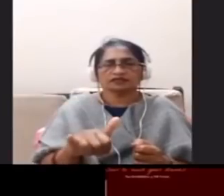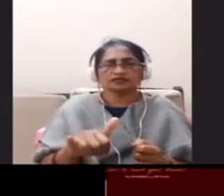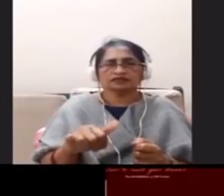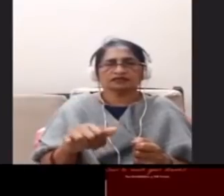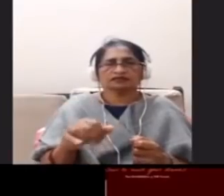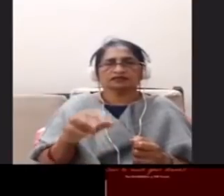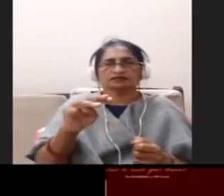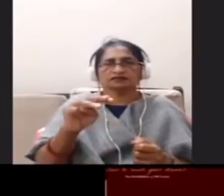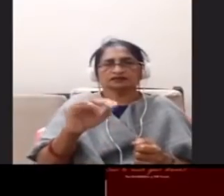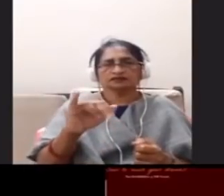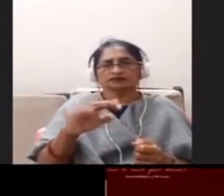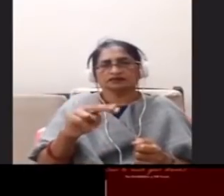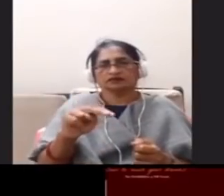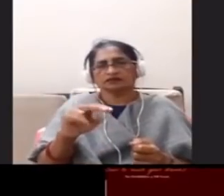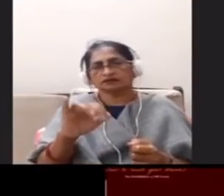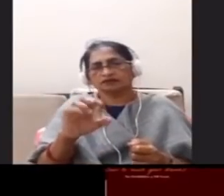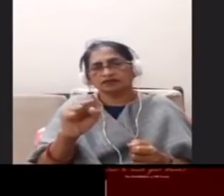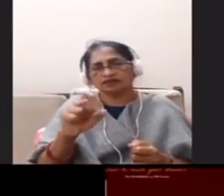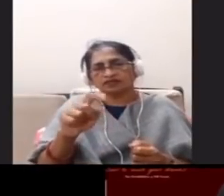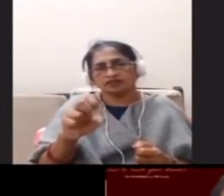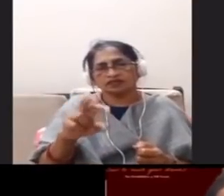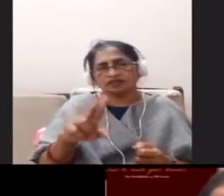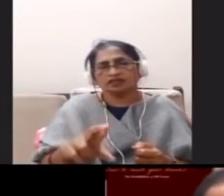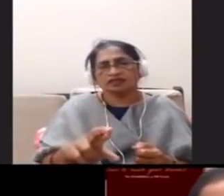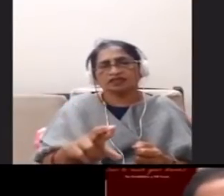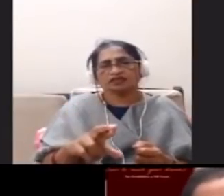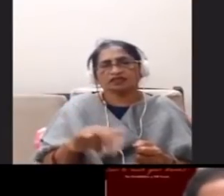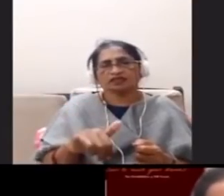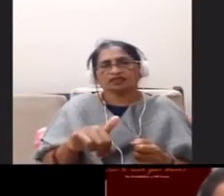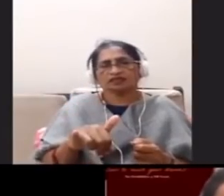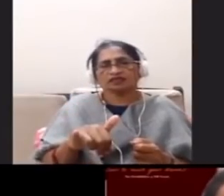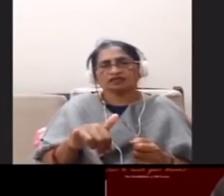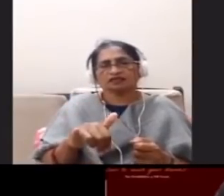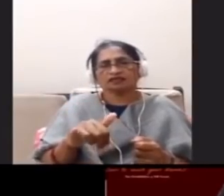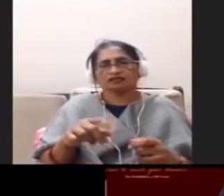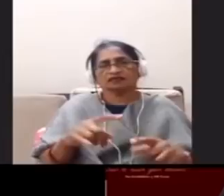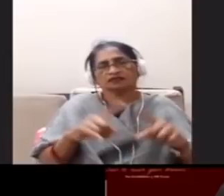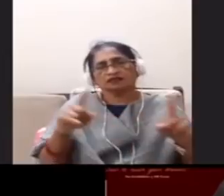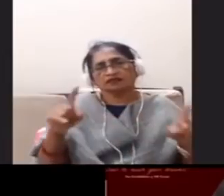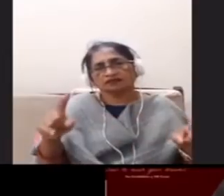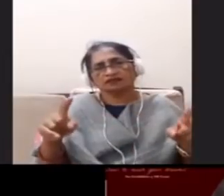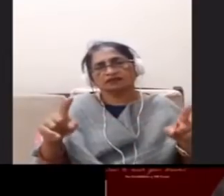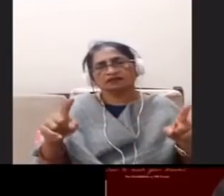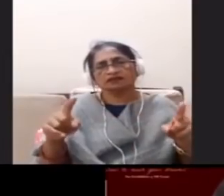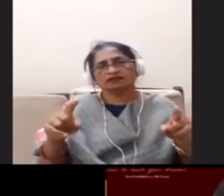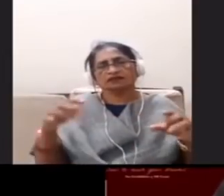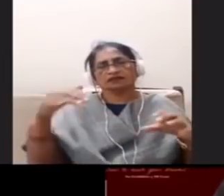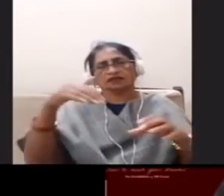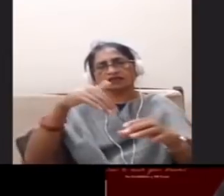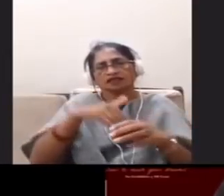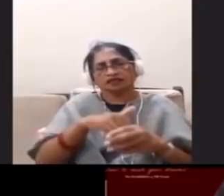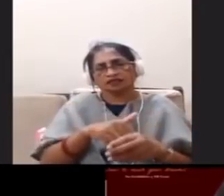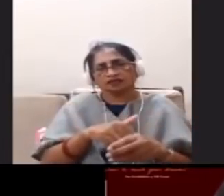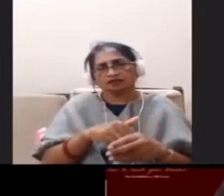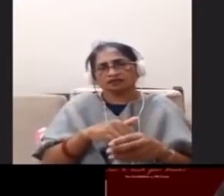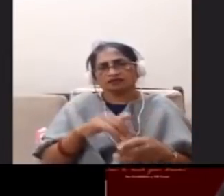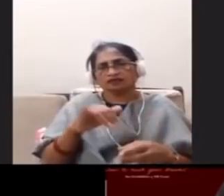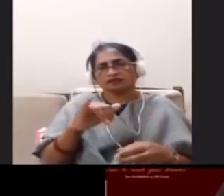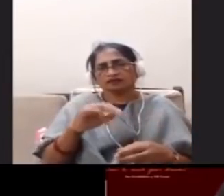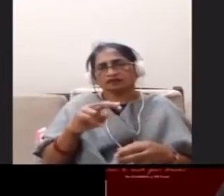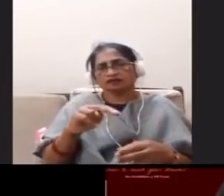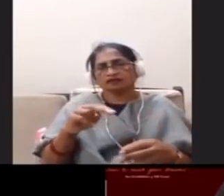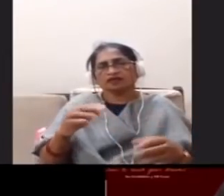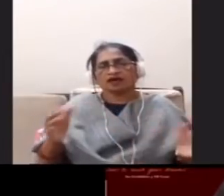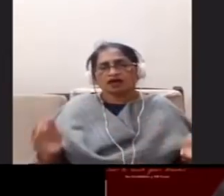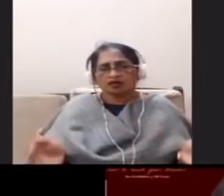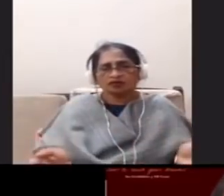the disability issue and mainstream sectors for inclusive implementation of standard